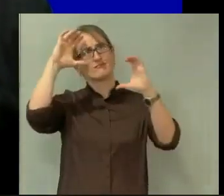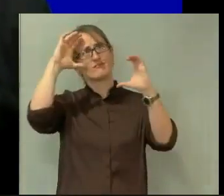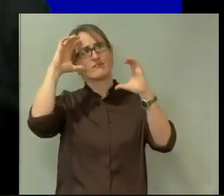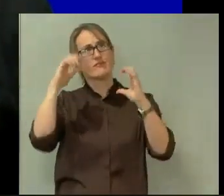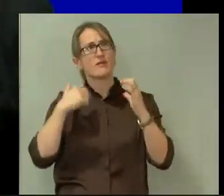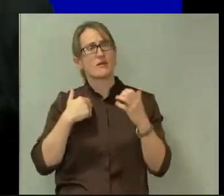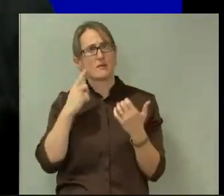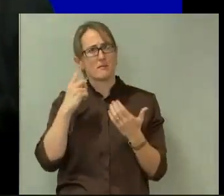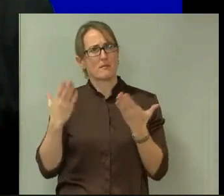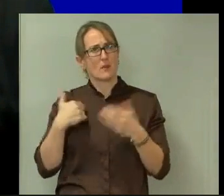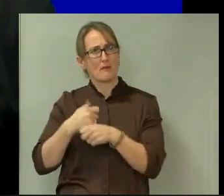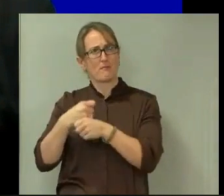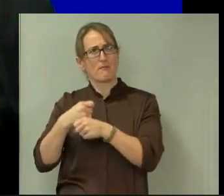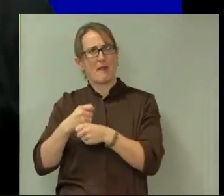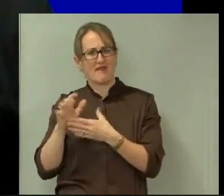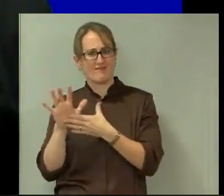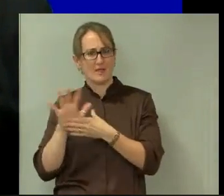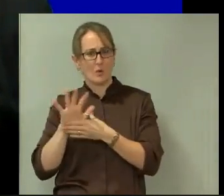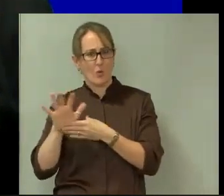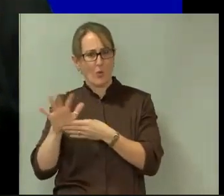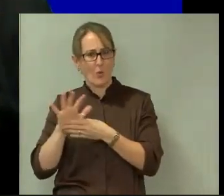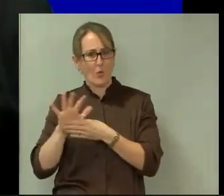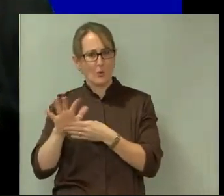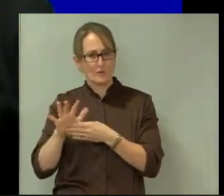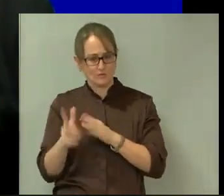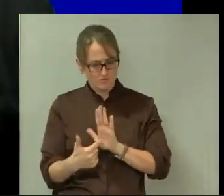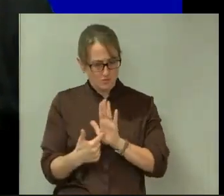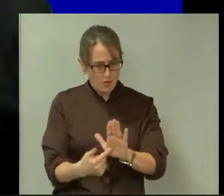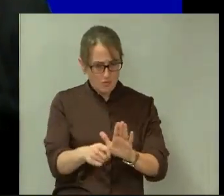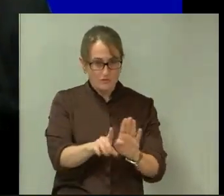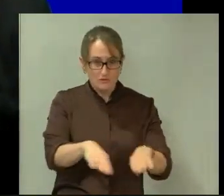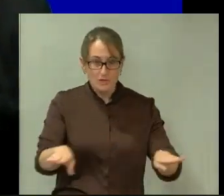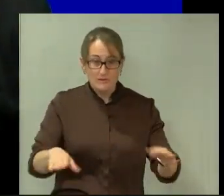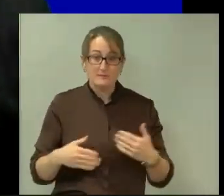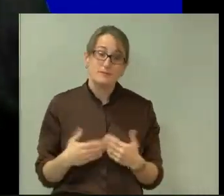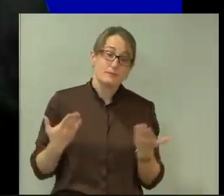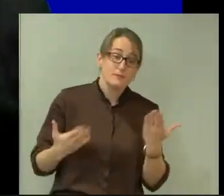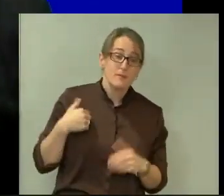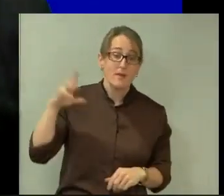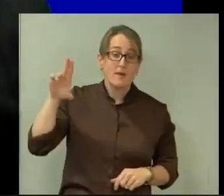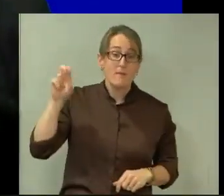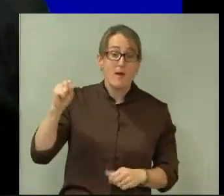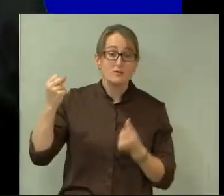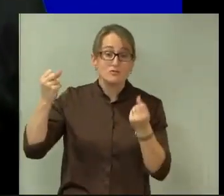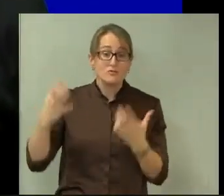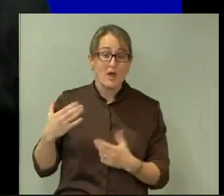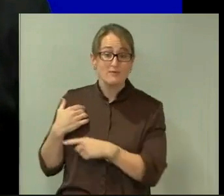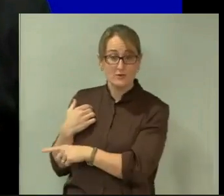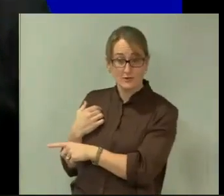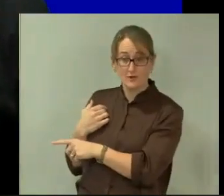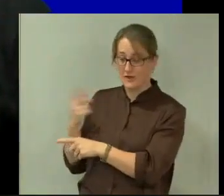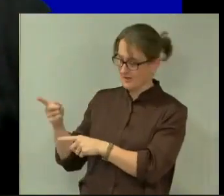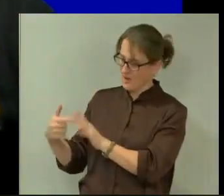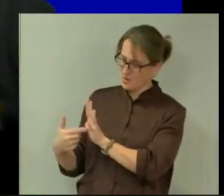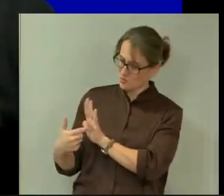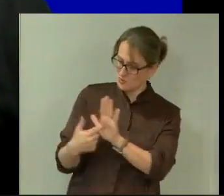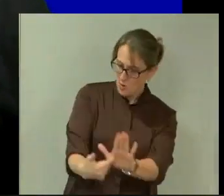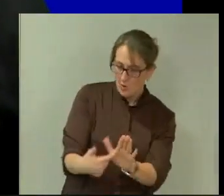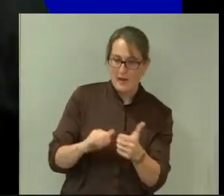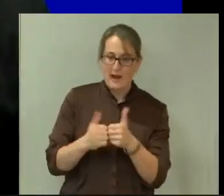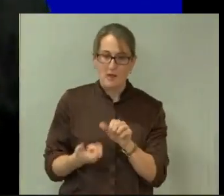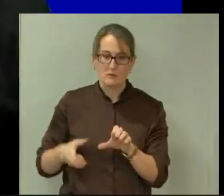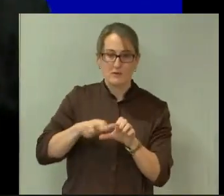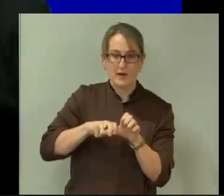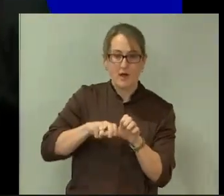before schools even open, possibly a video of a bus driver showing the kids how to get on a bus and how to get off of a